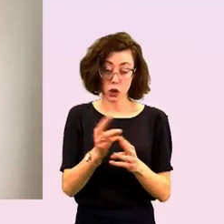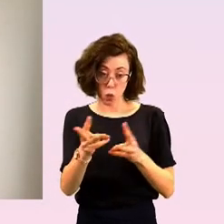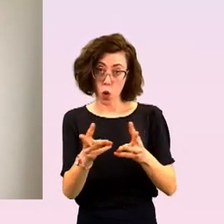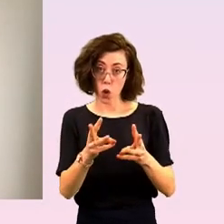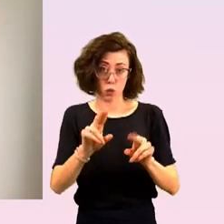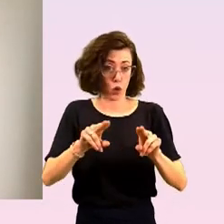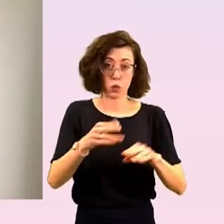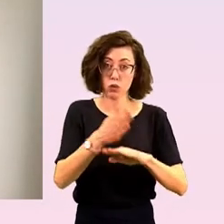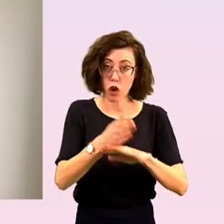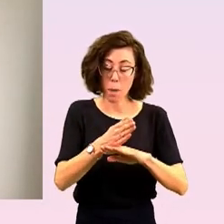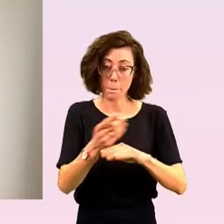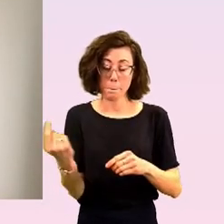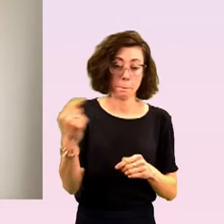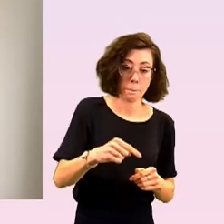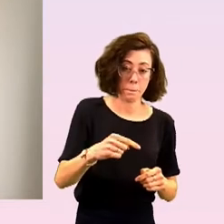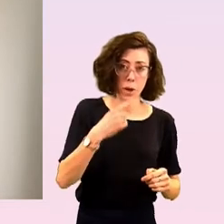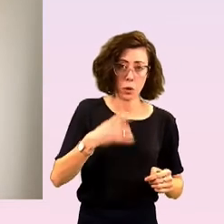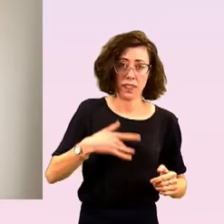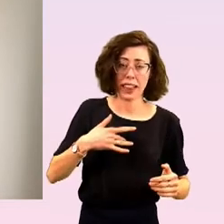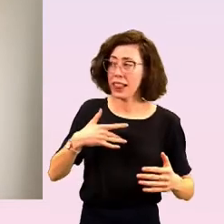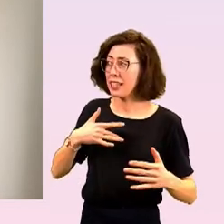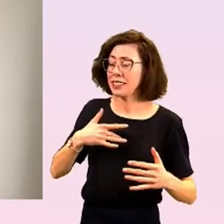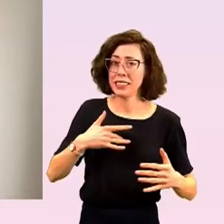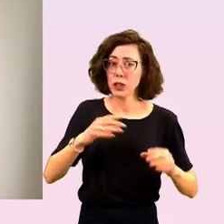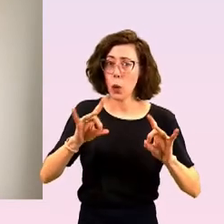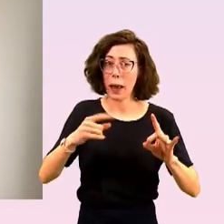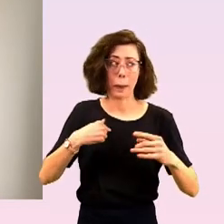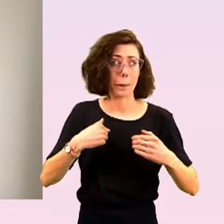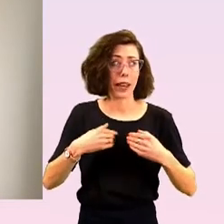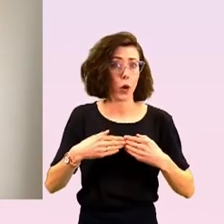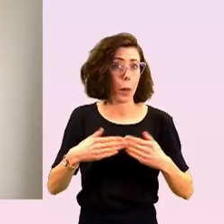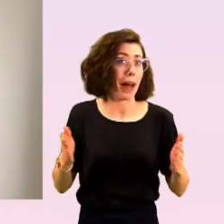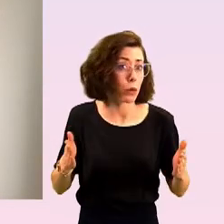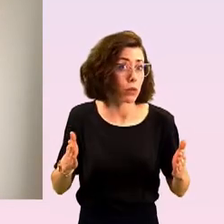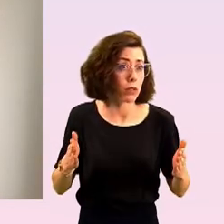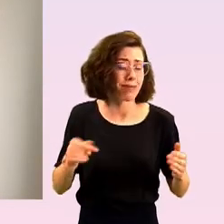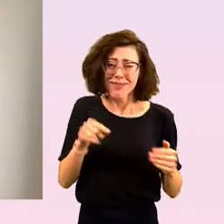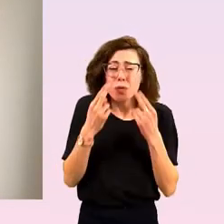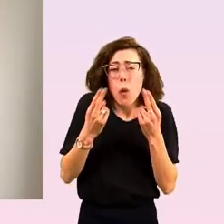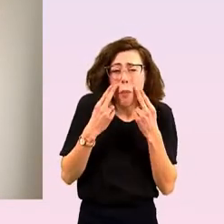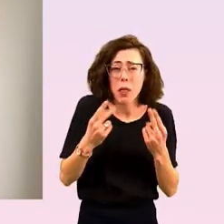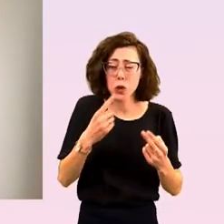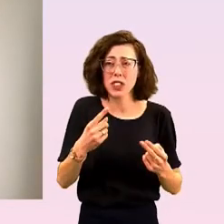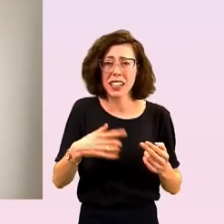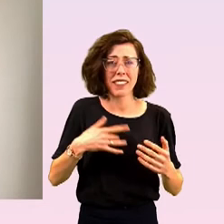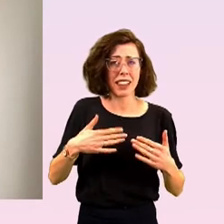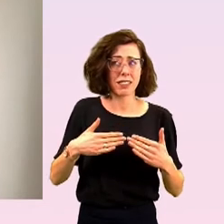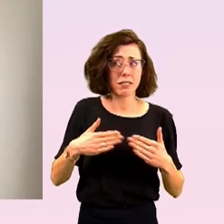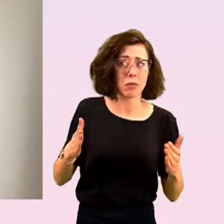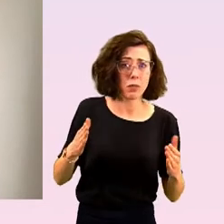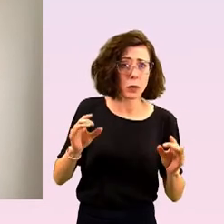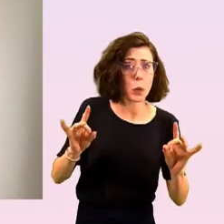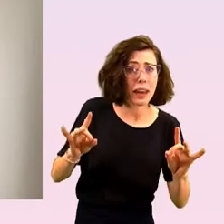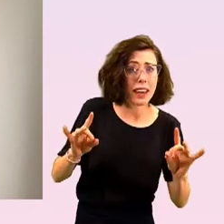know, you know, was it okay to come out? I mean, all the normal stuff. And when they heard there was